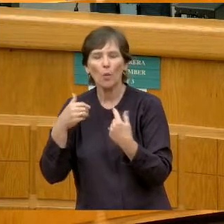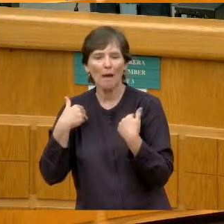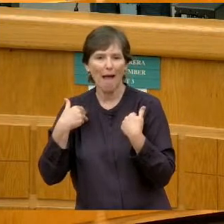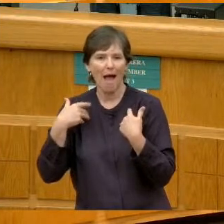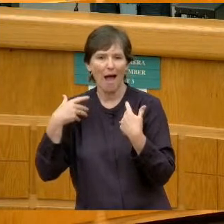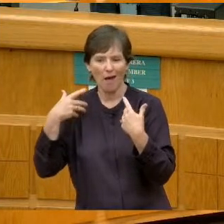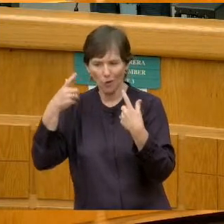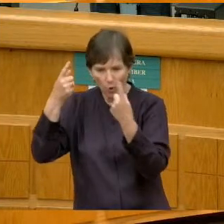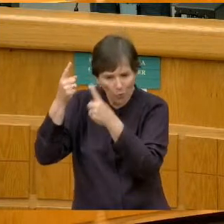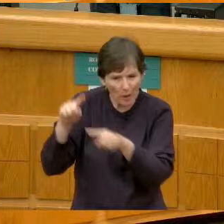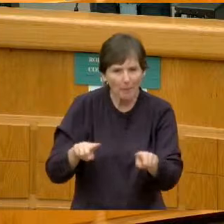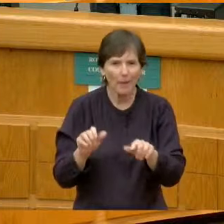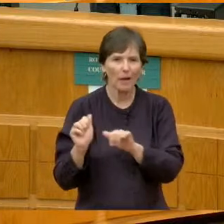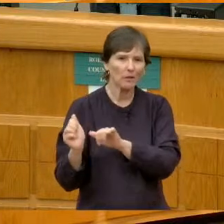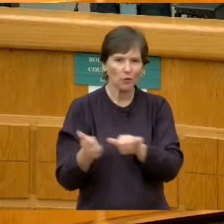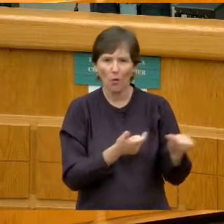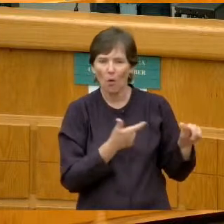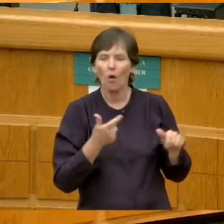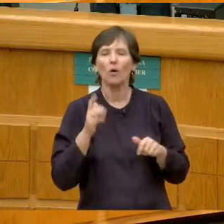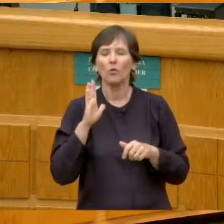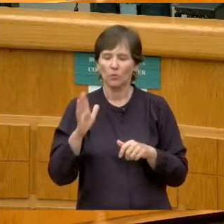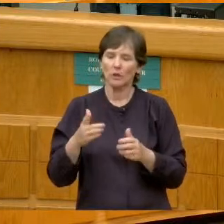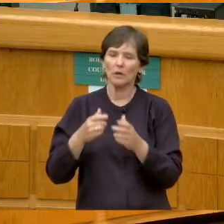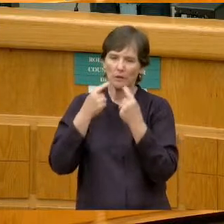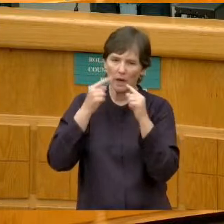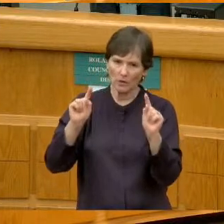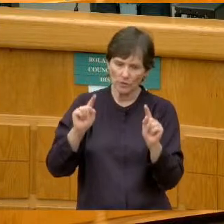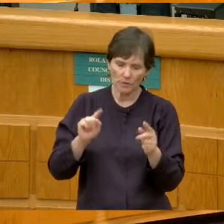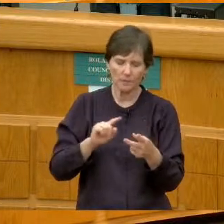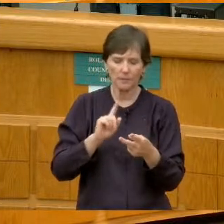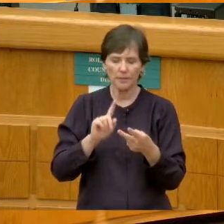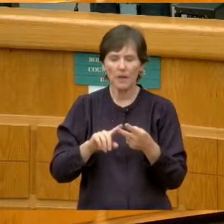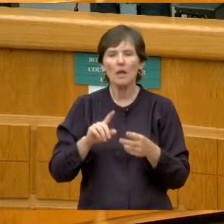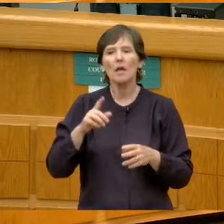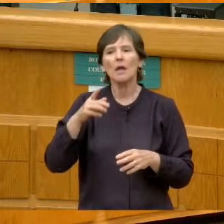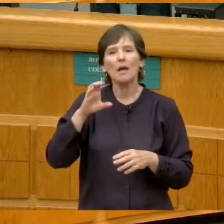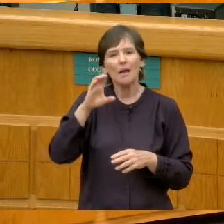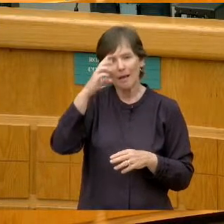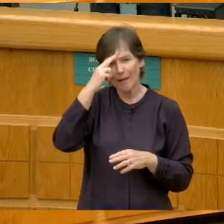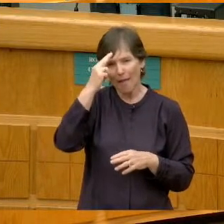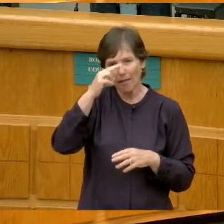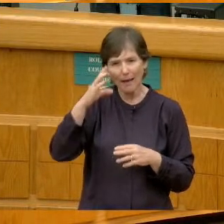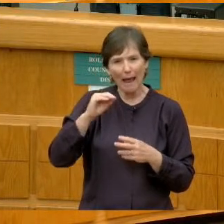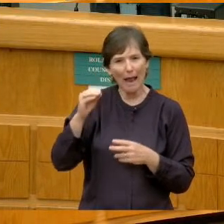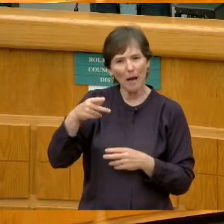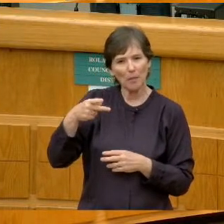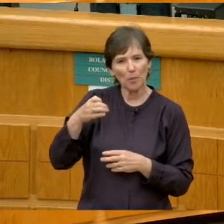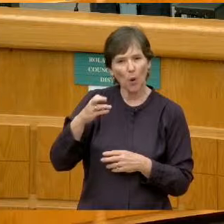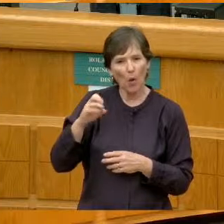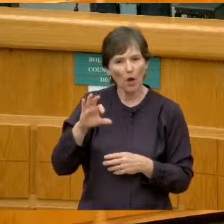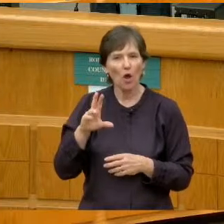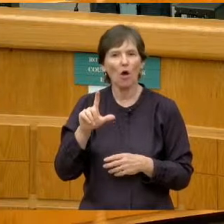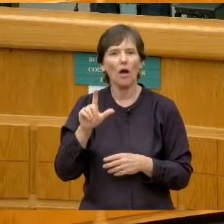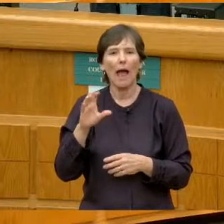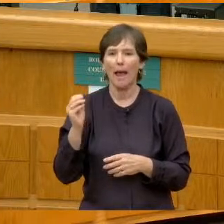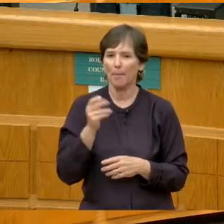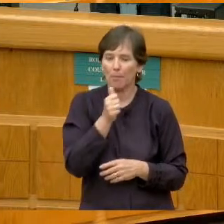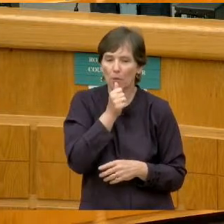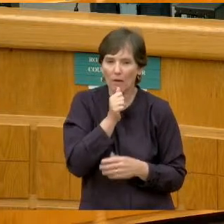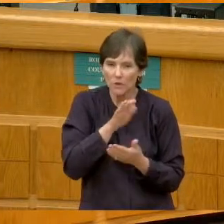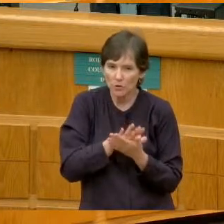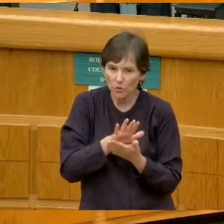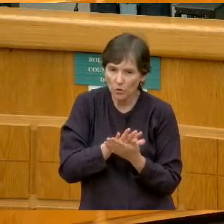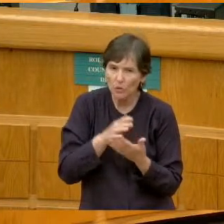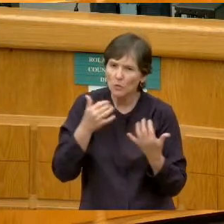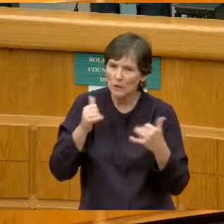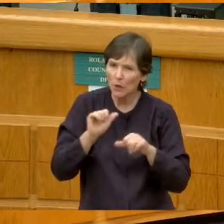The parochial and private schools, we're still working with them. We need to make sure we have the necessary legal